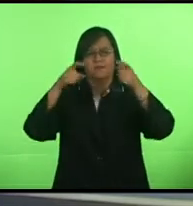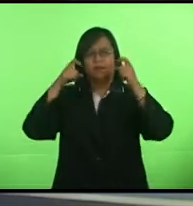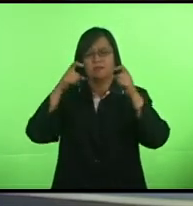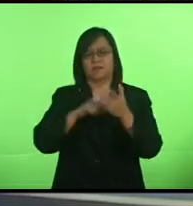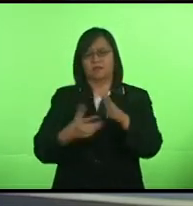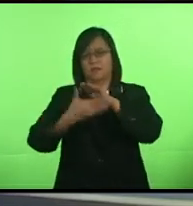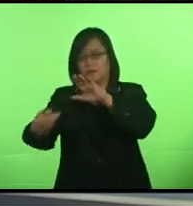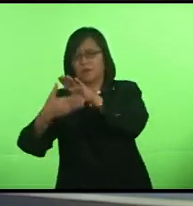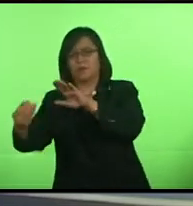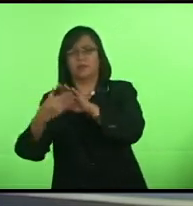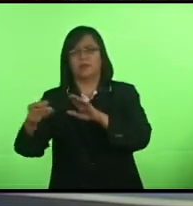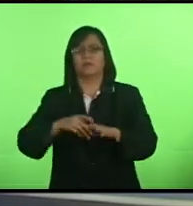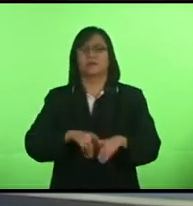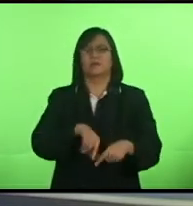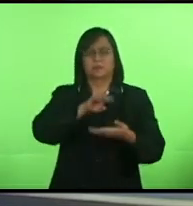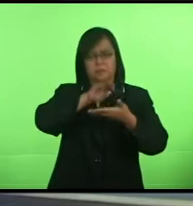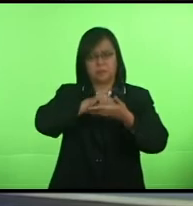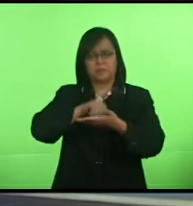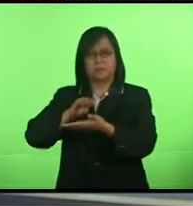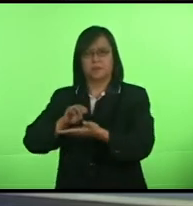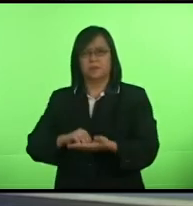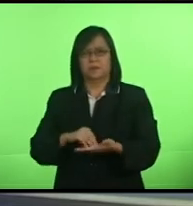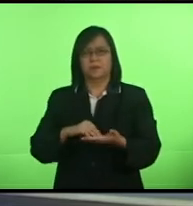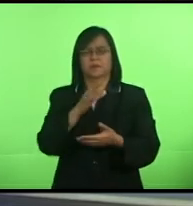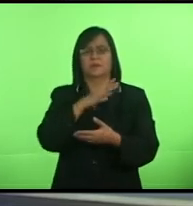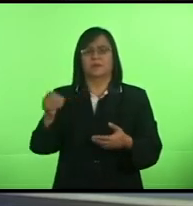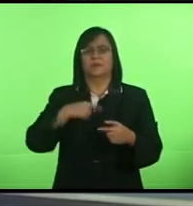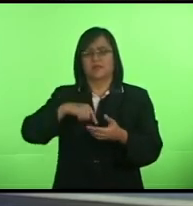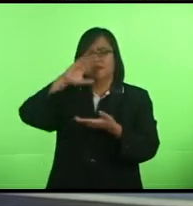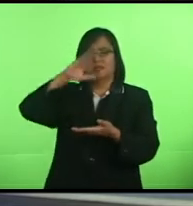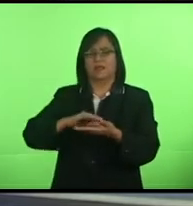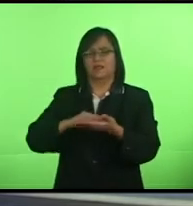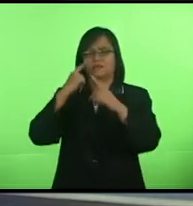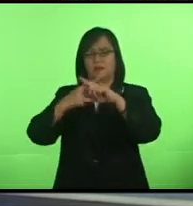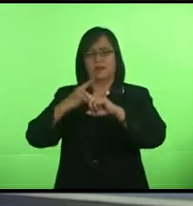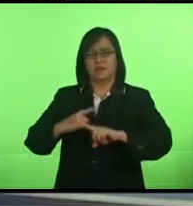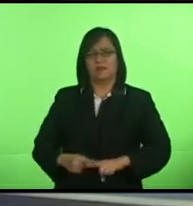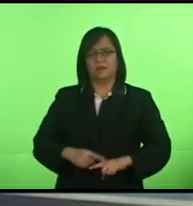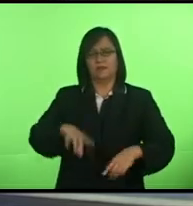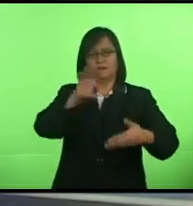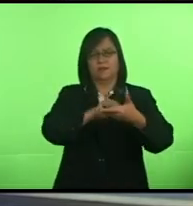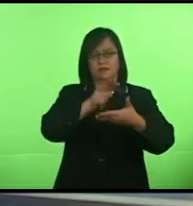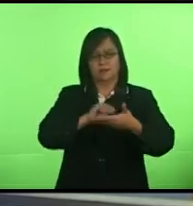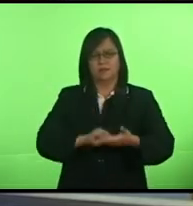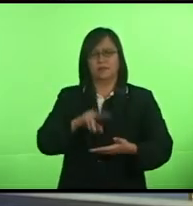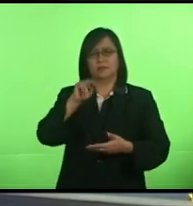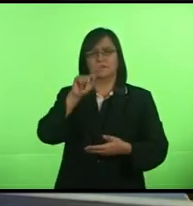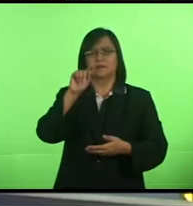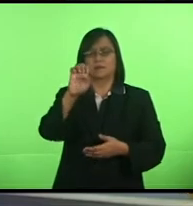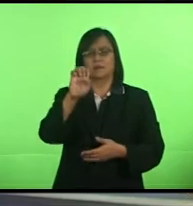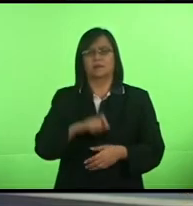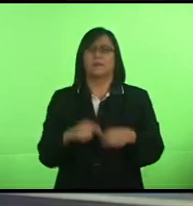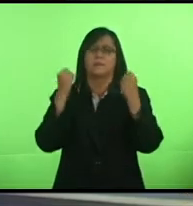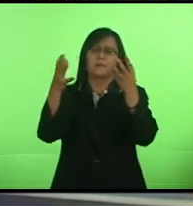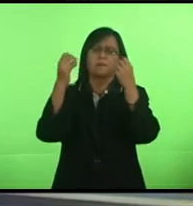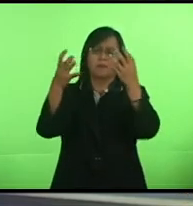notes. Tendency to have less error in note-taking. Well, there are so many types of resources you can